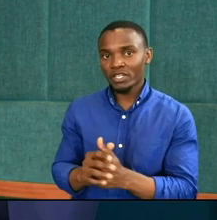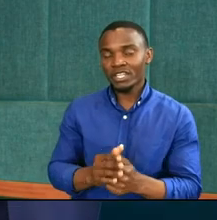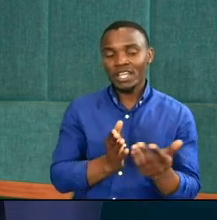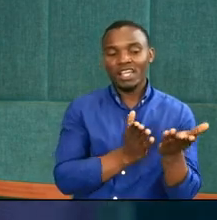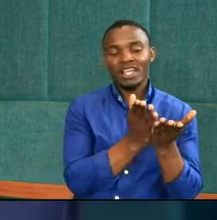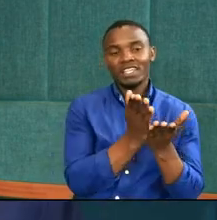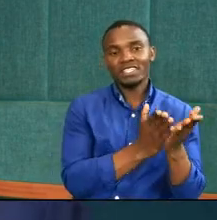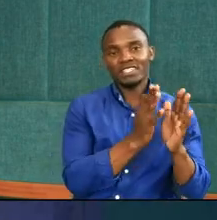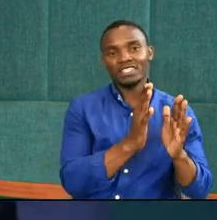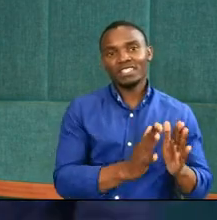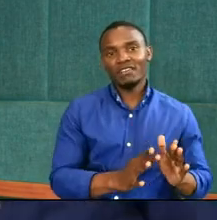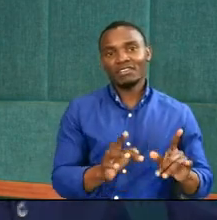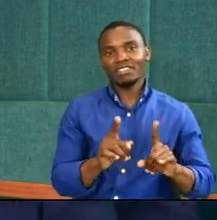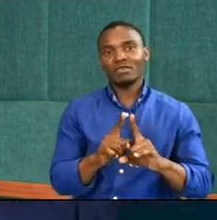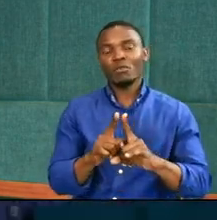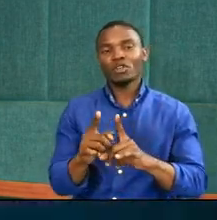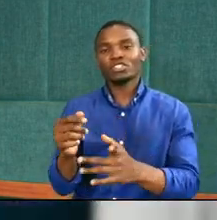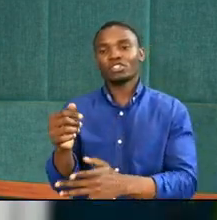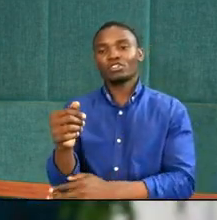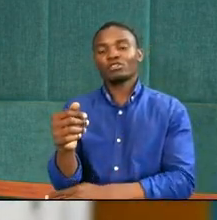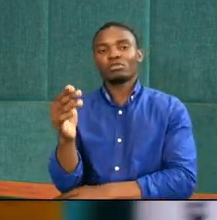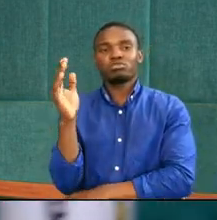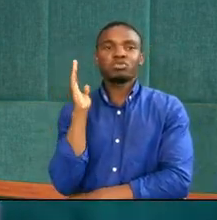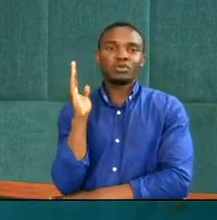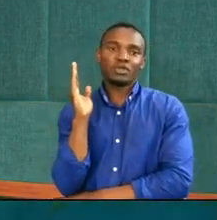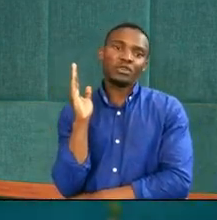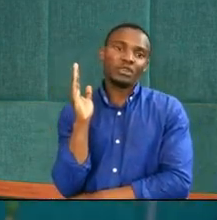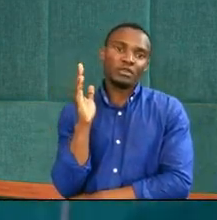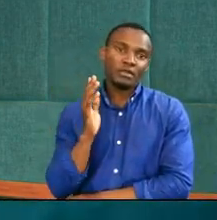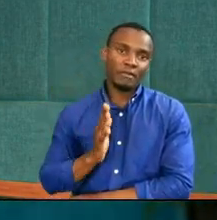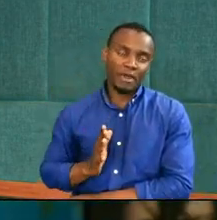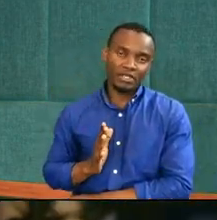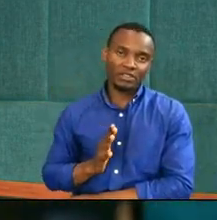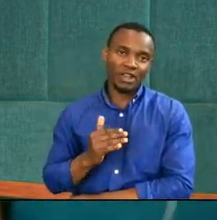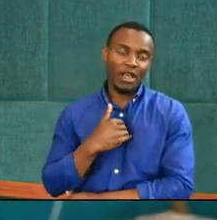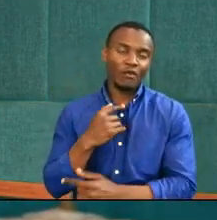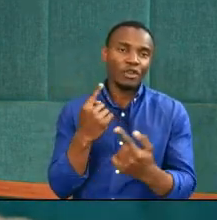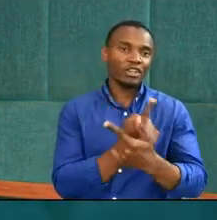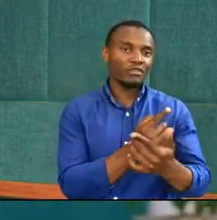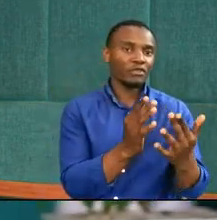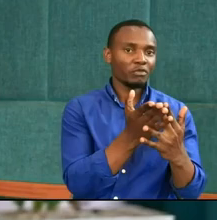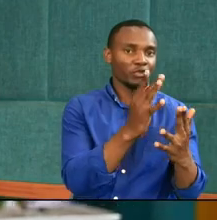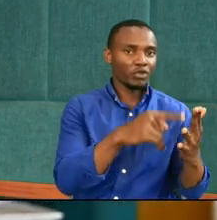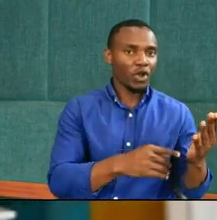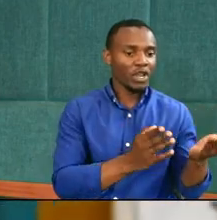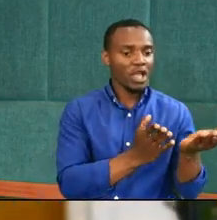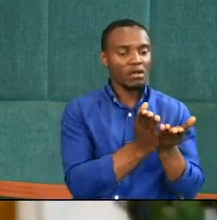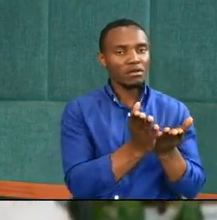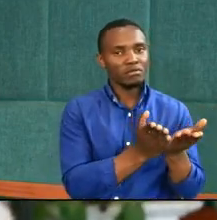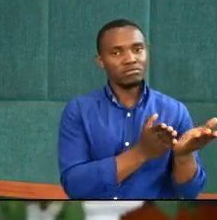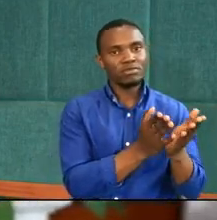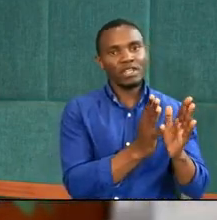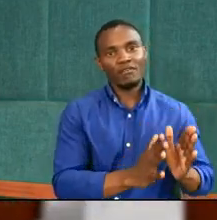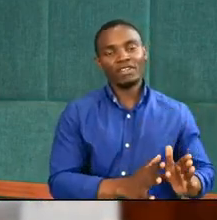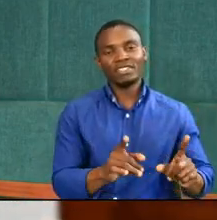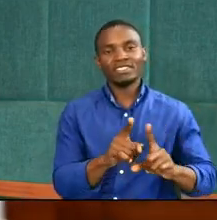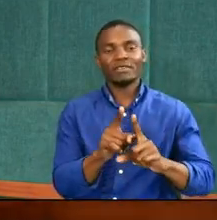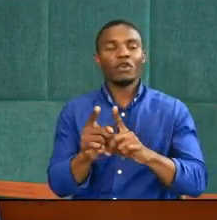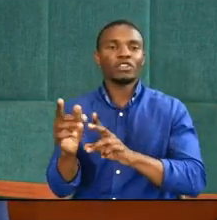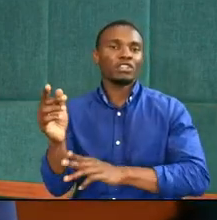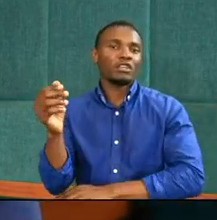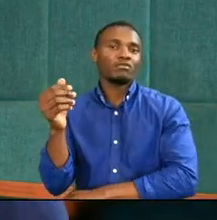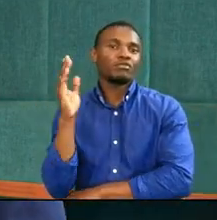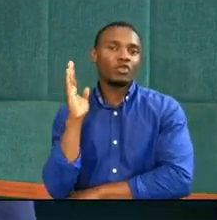the doorkeeper. Come on, stay with me. There's a difference between the servants and the doorkeeper. Yeah,